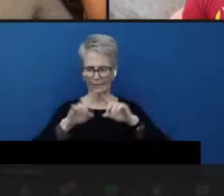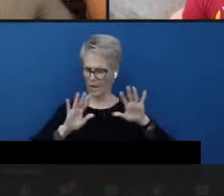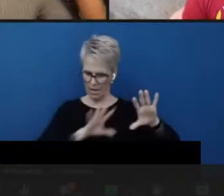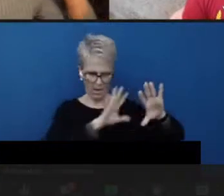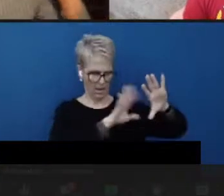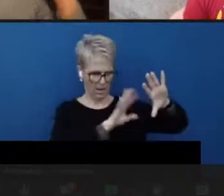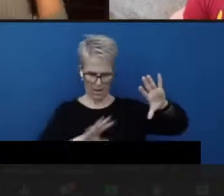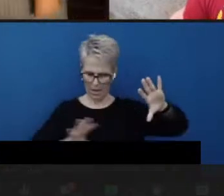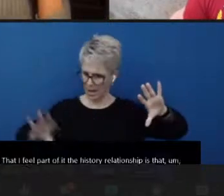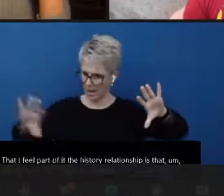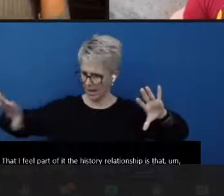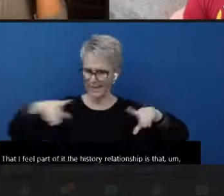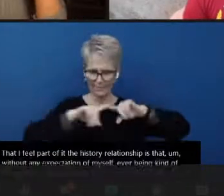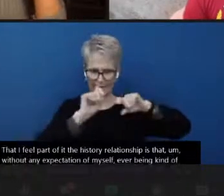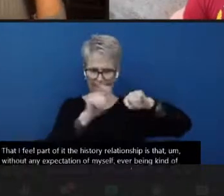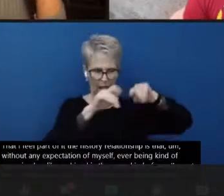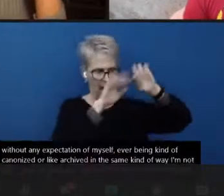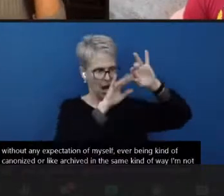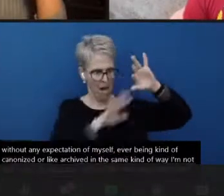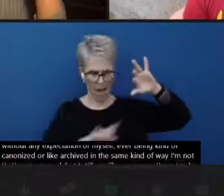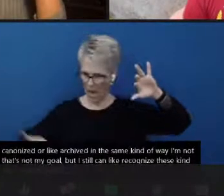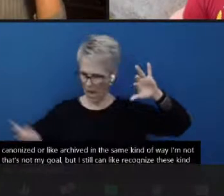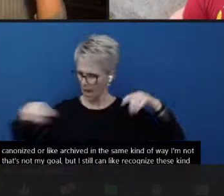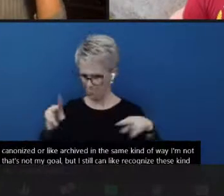or something.